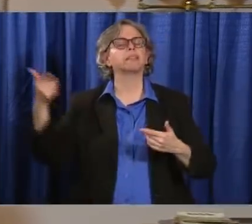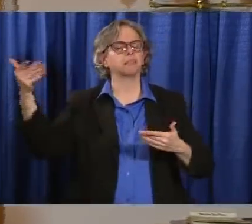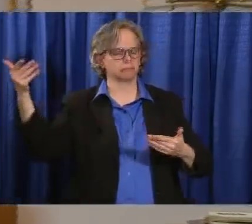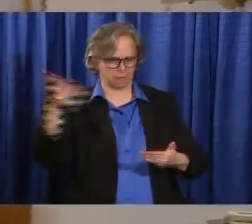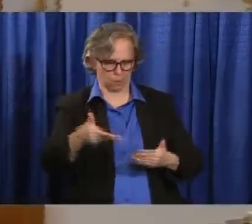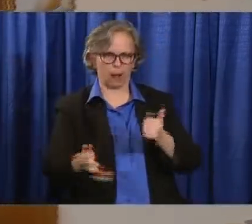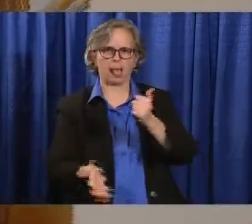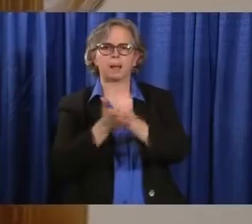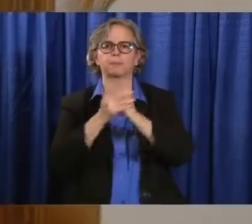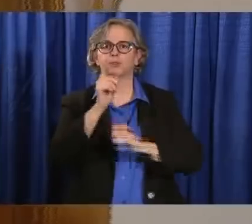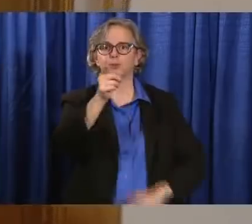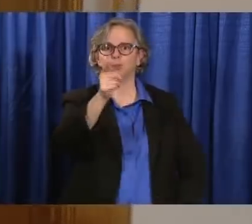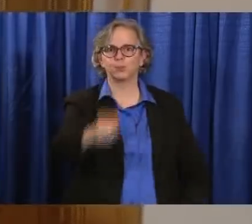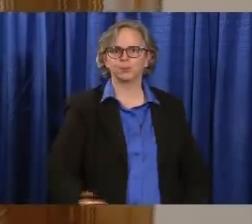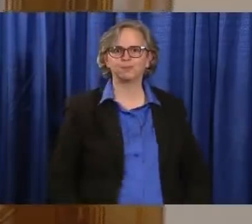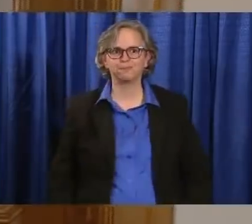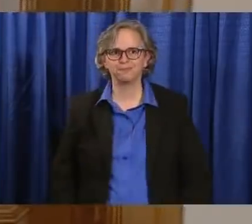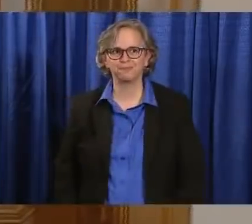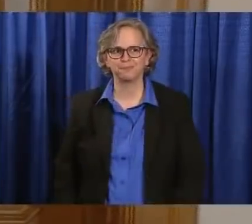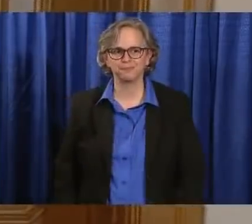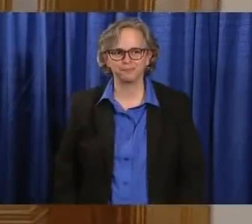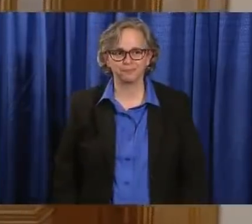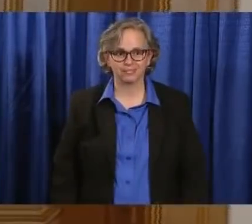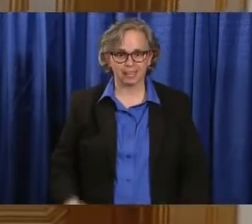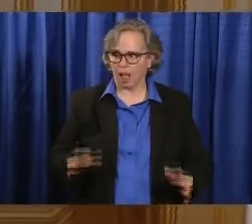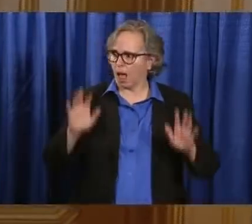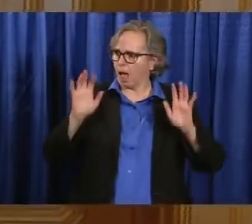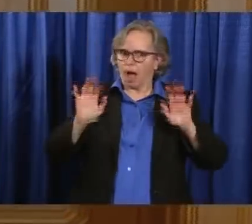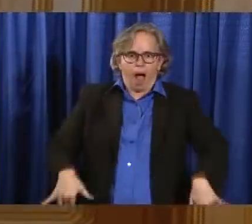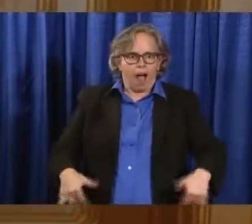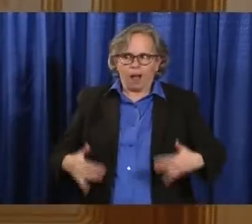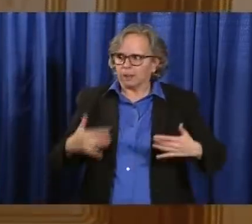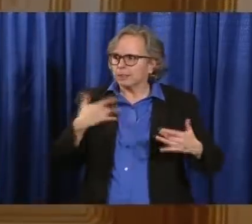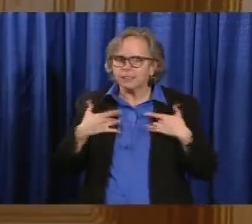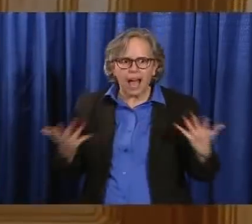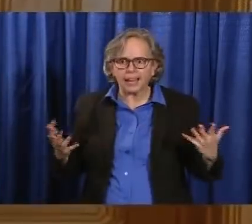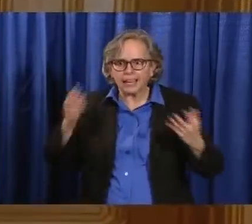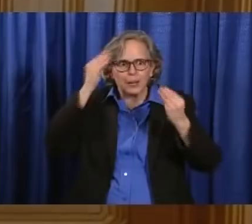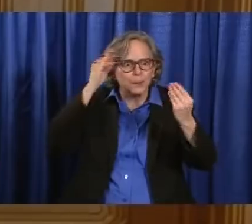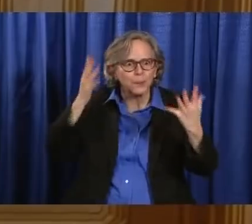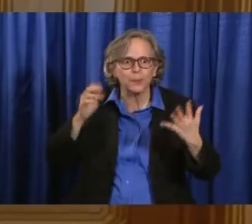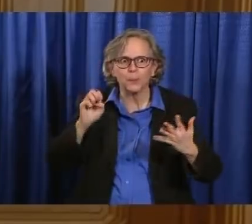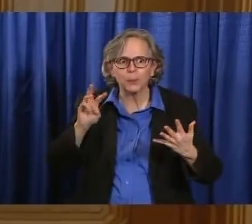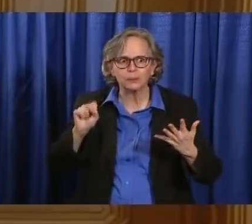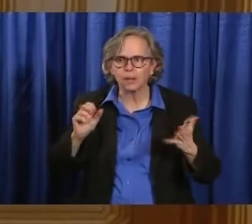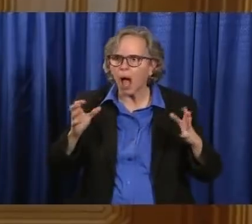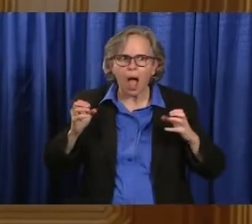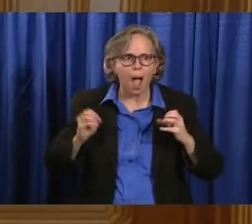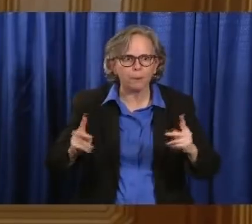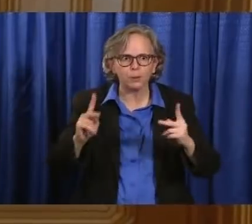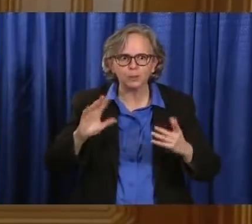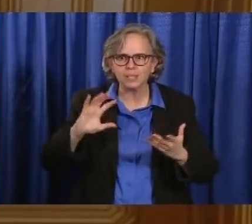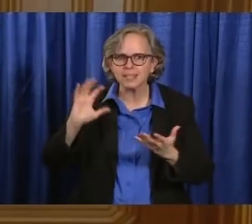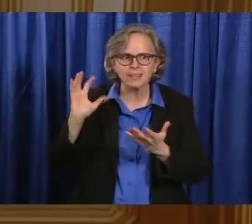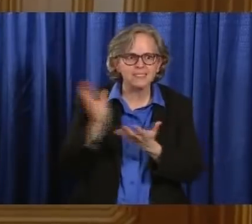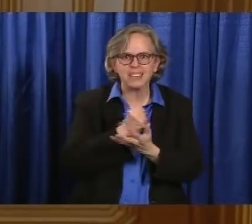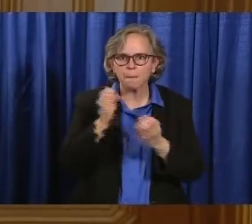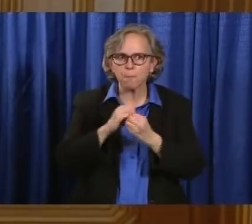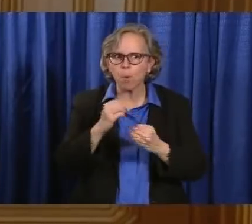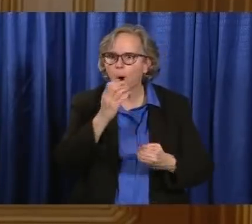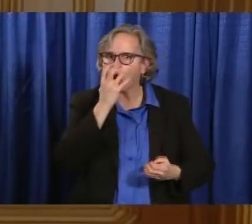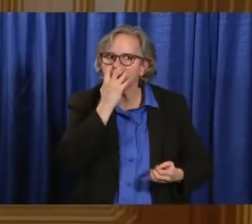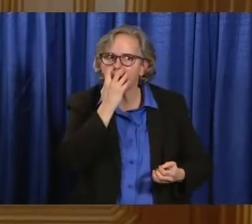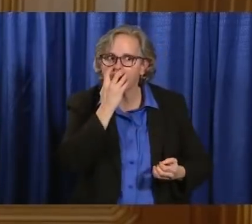Again, the appeal to every hospital out there, this is your opportunity to get more masks because you can basically recycle these.